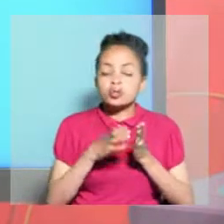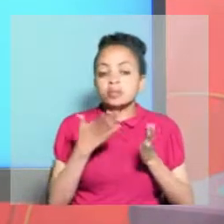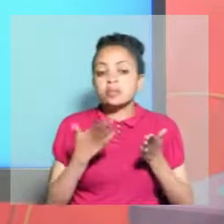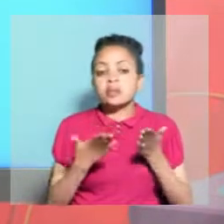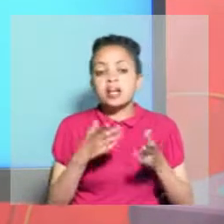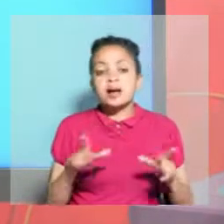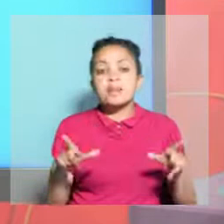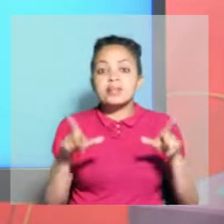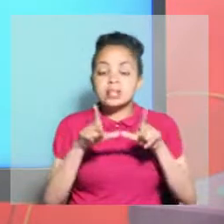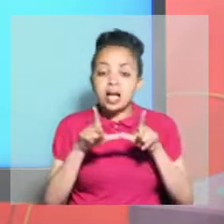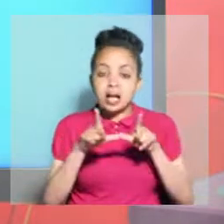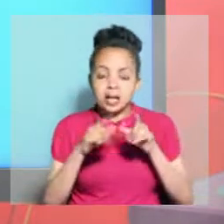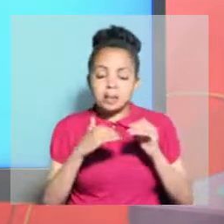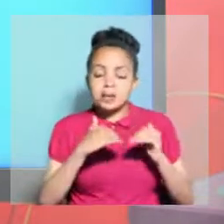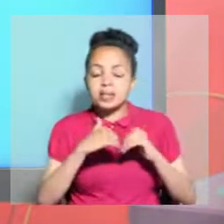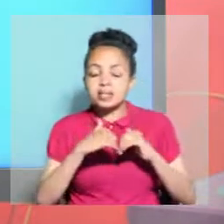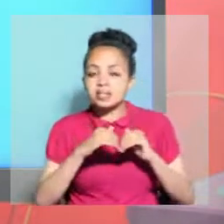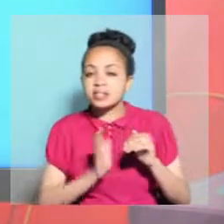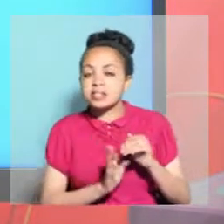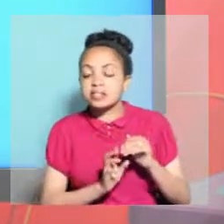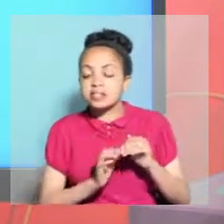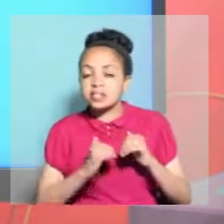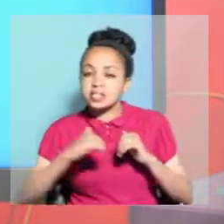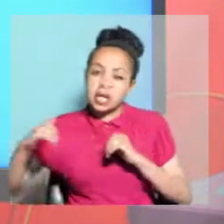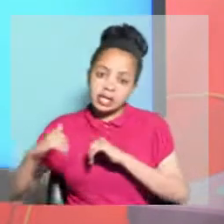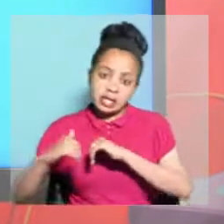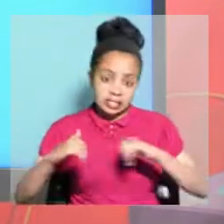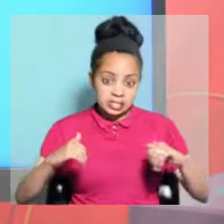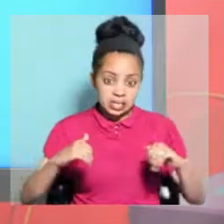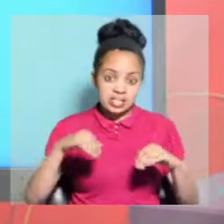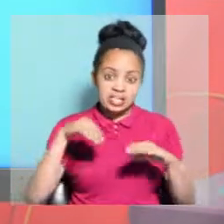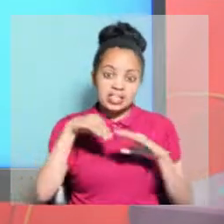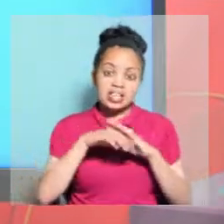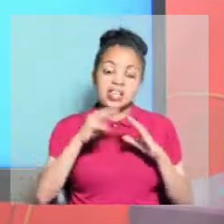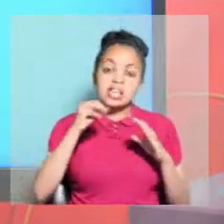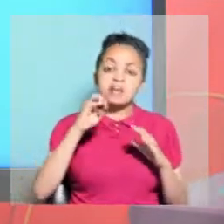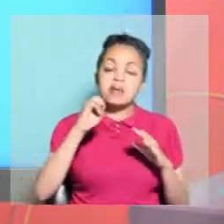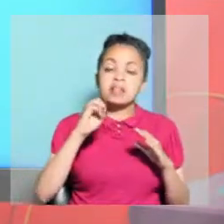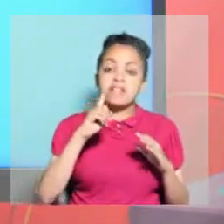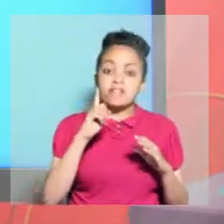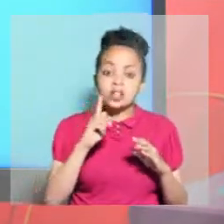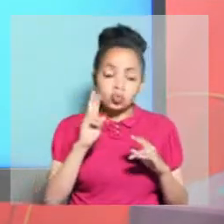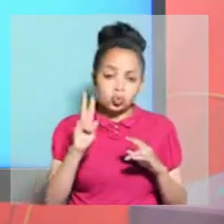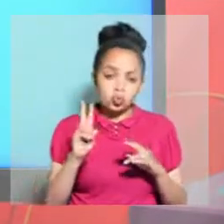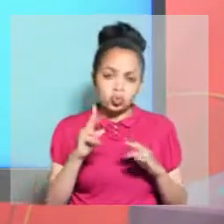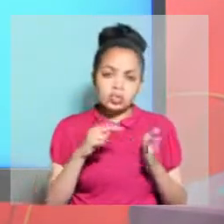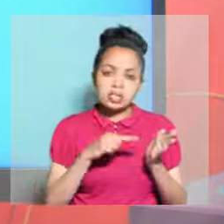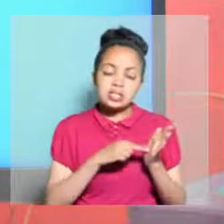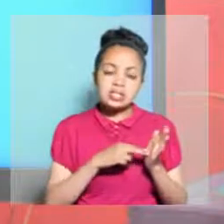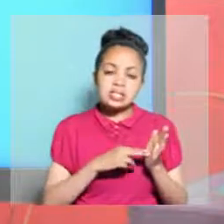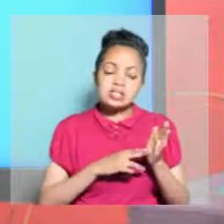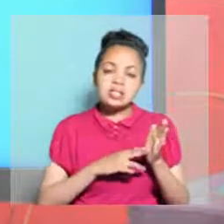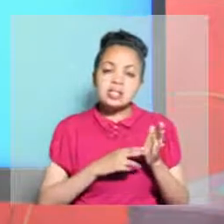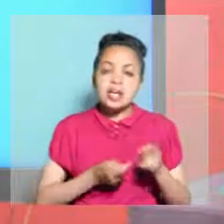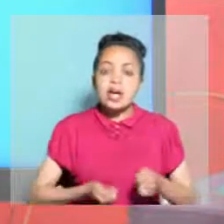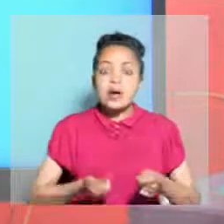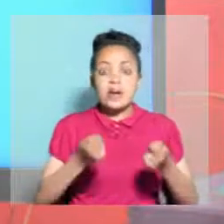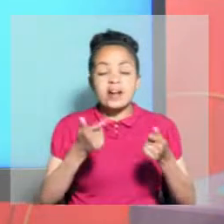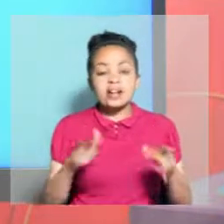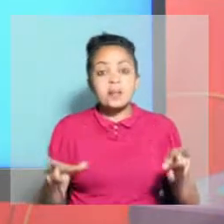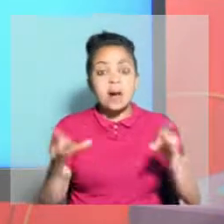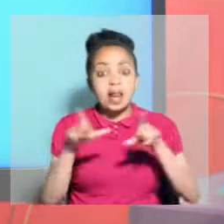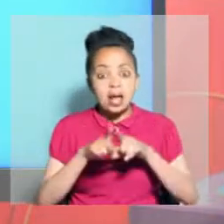up side by side during metaphase II. It is a random alignment